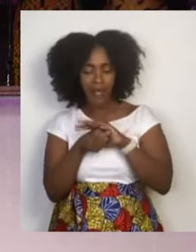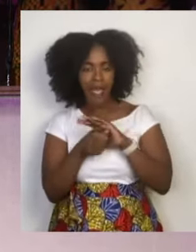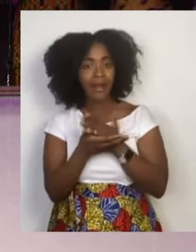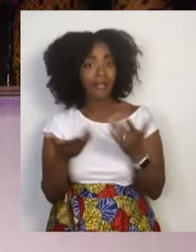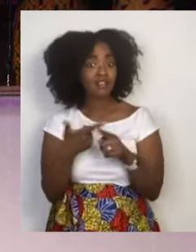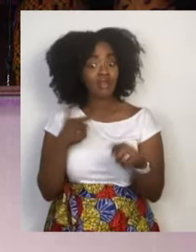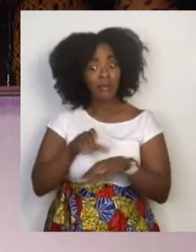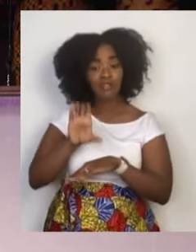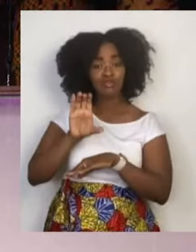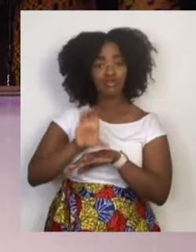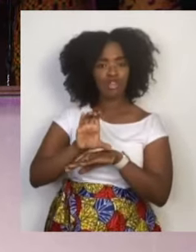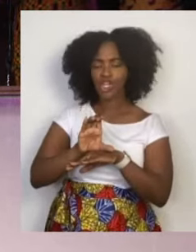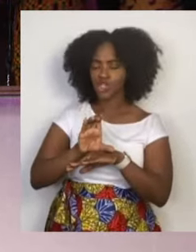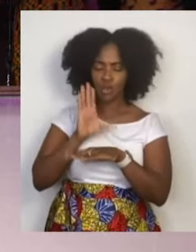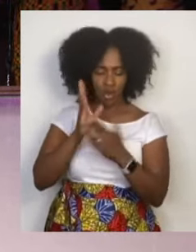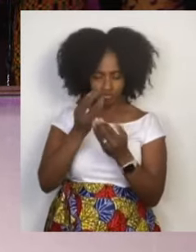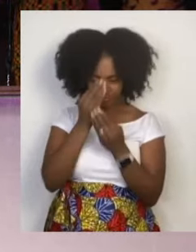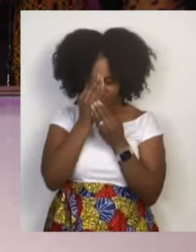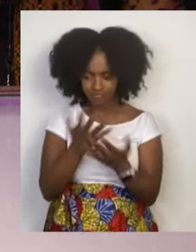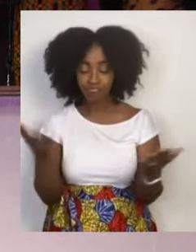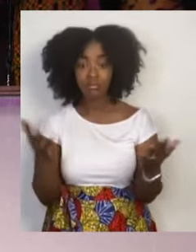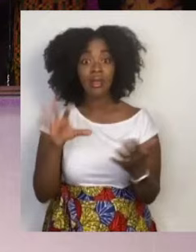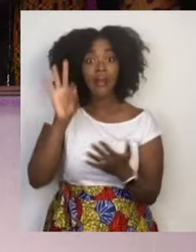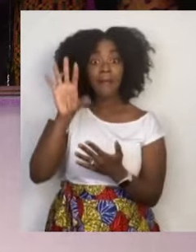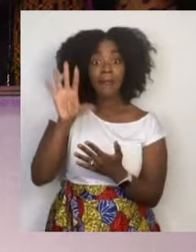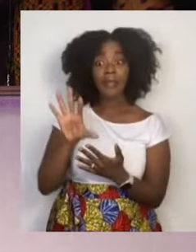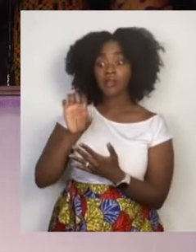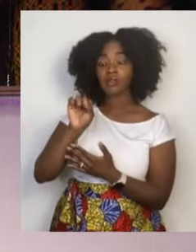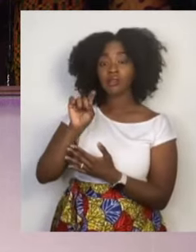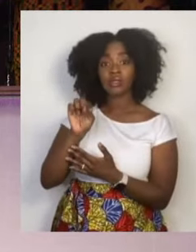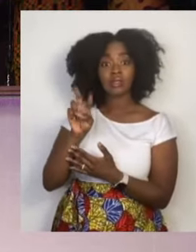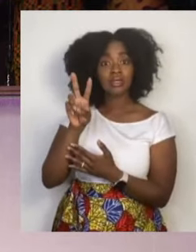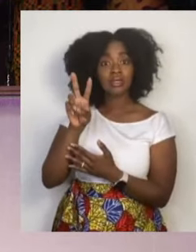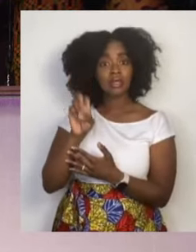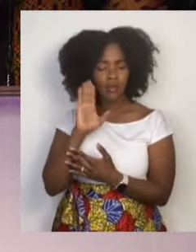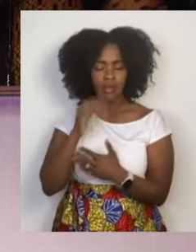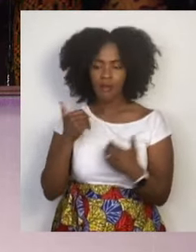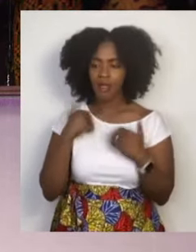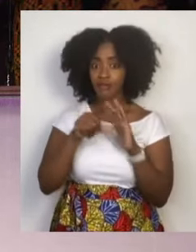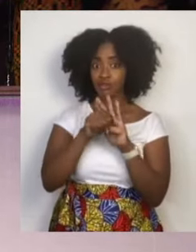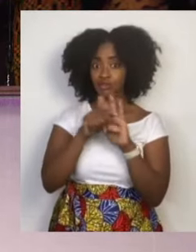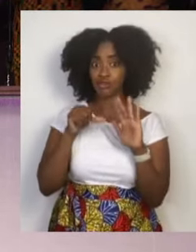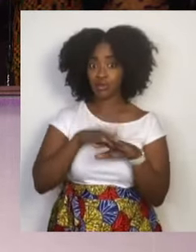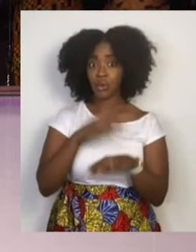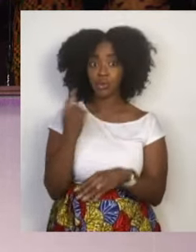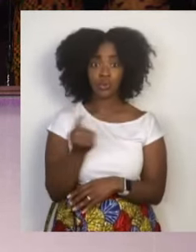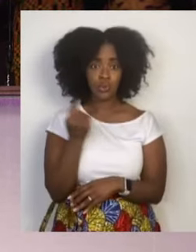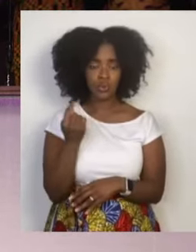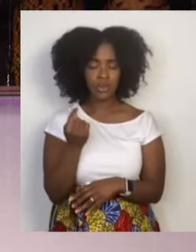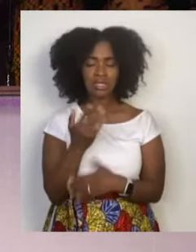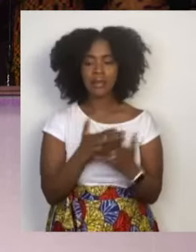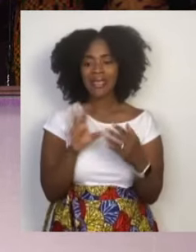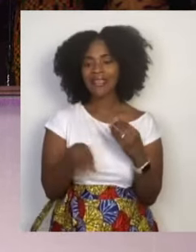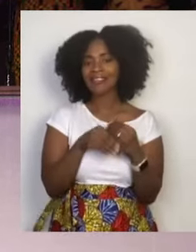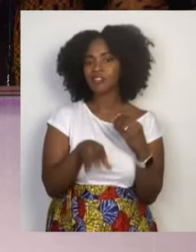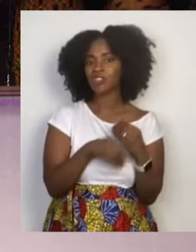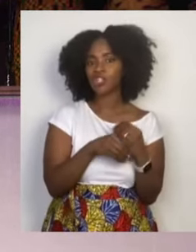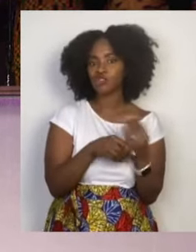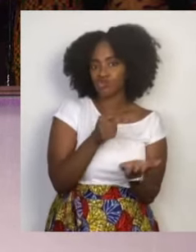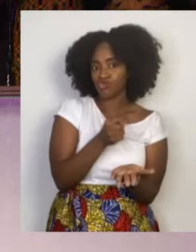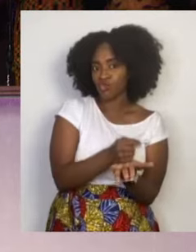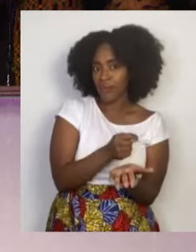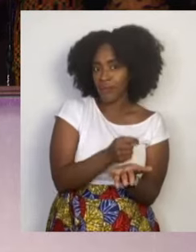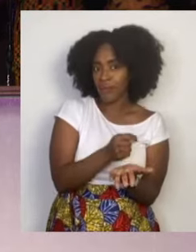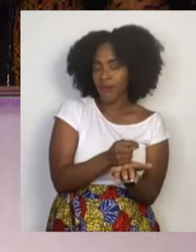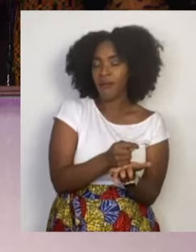Tuesday. He will have some additional treatment after Tuesday. And so what